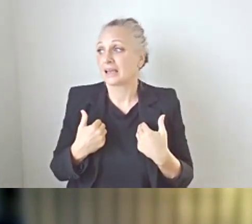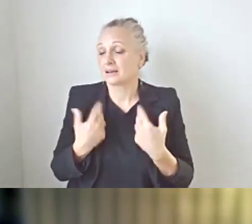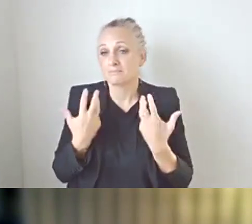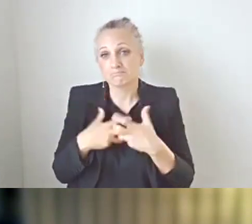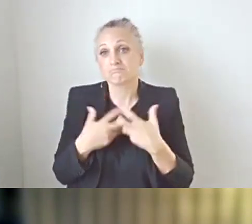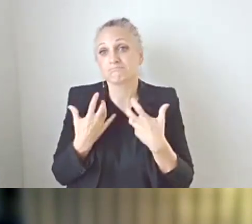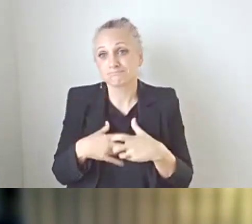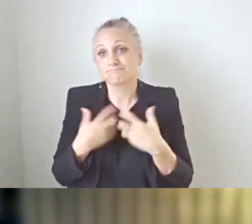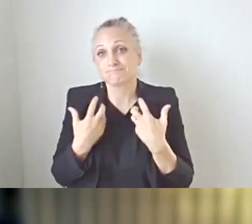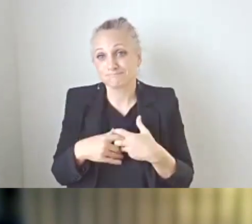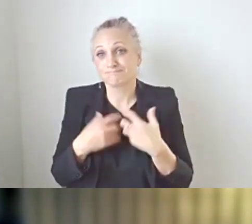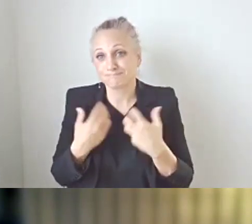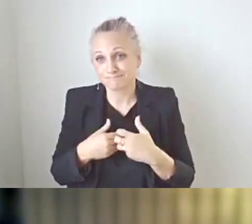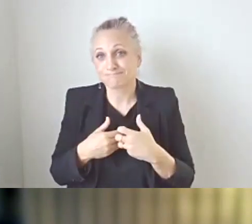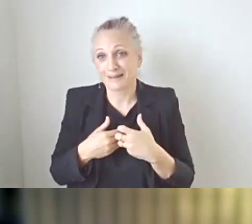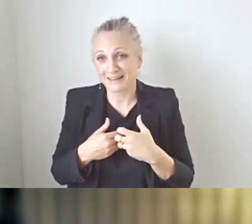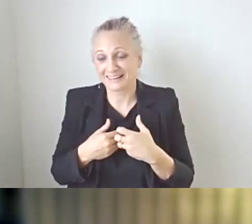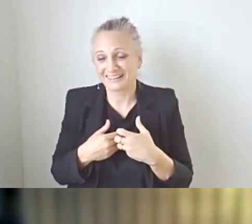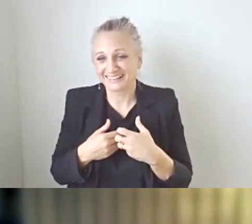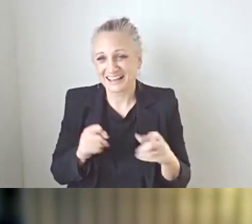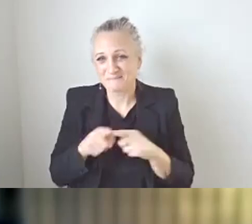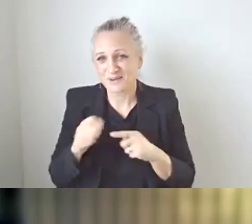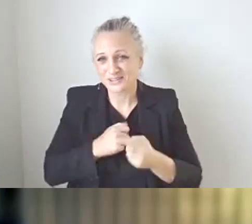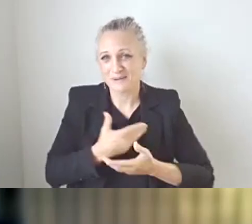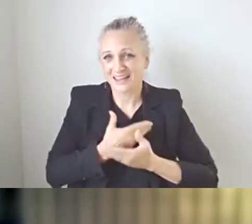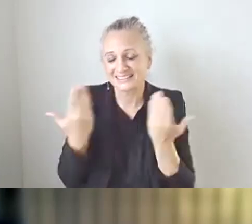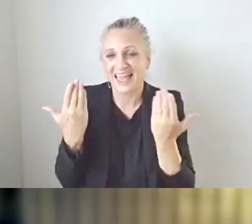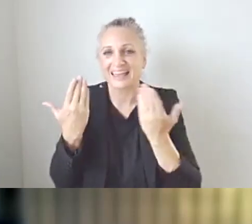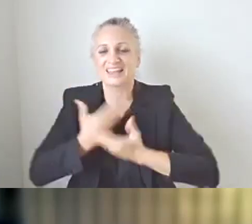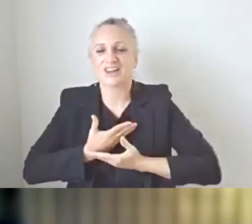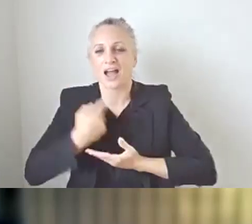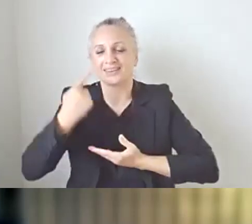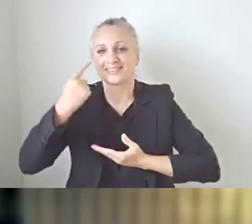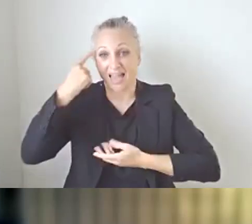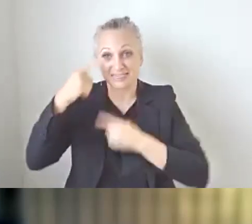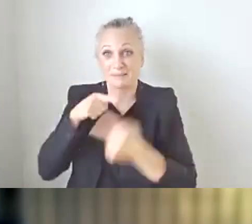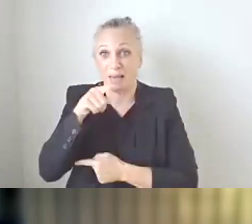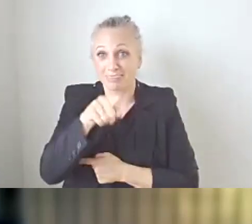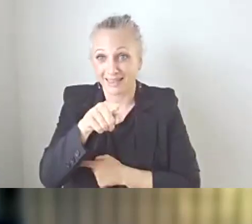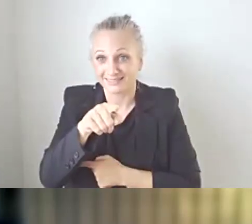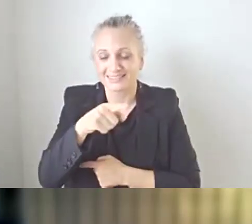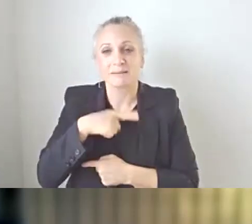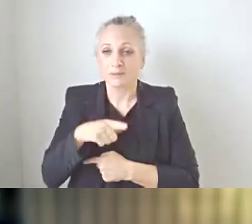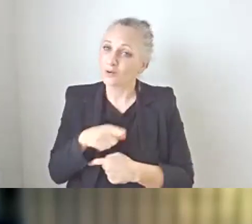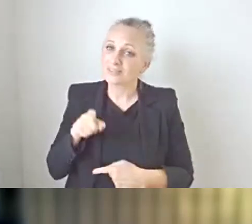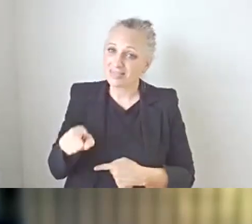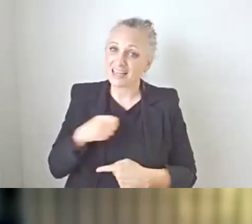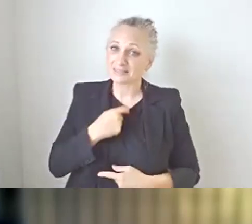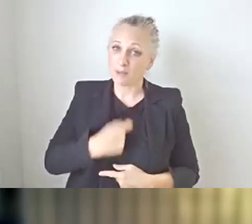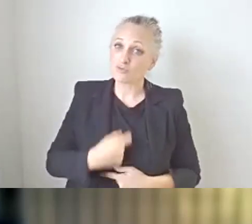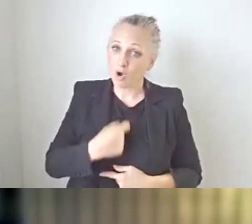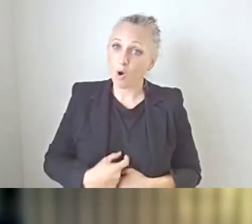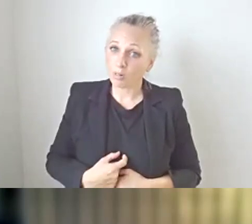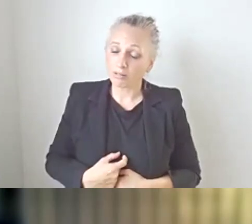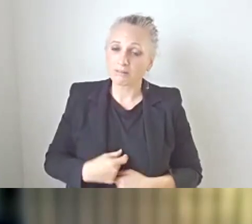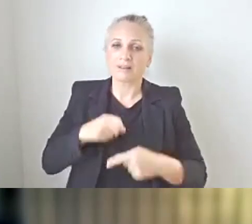much of my day and night thinking about in terms of my role, which is, influencing and